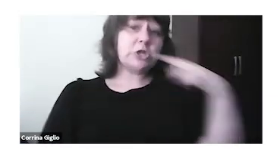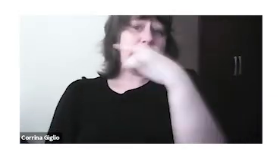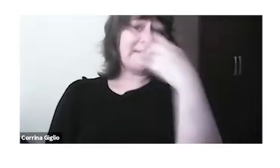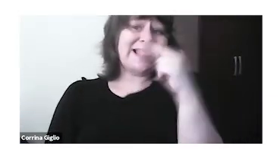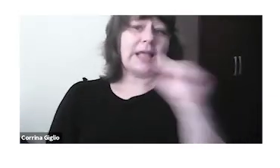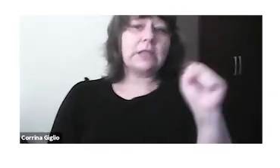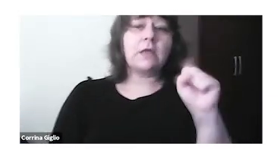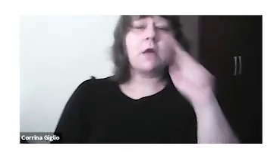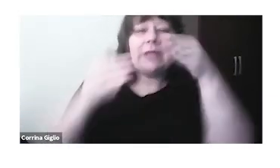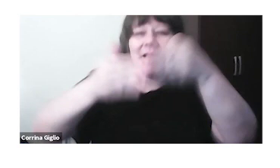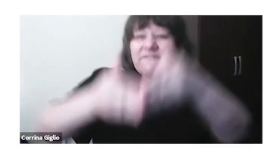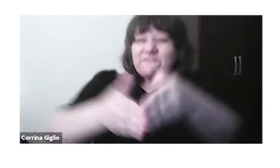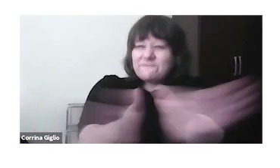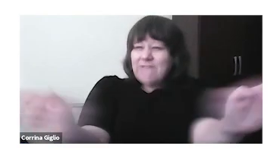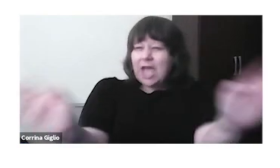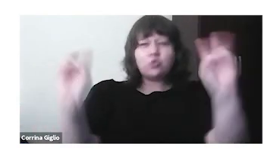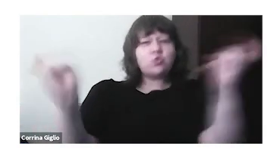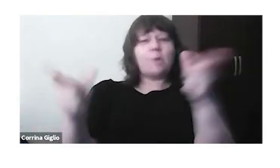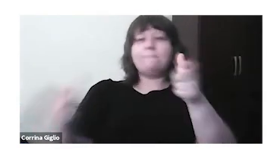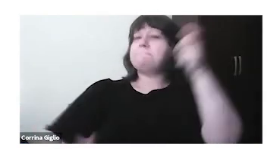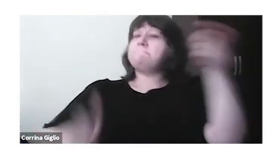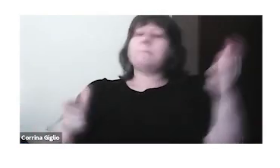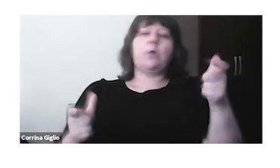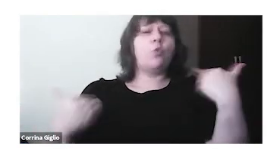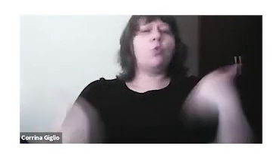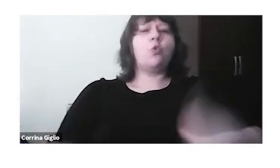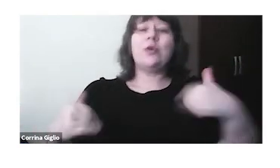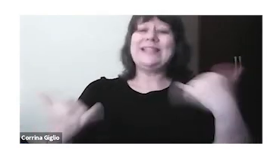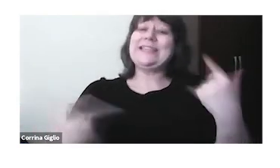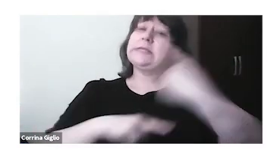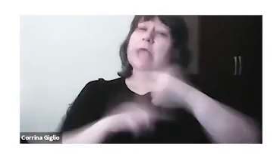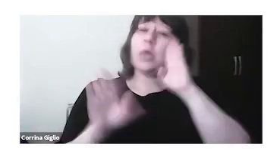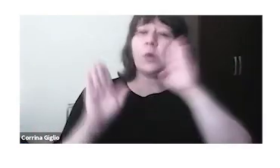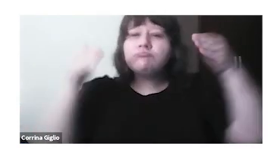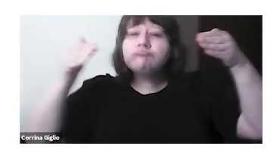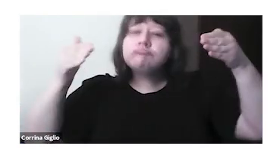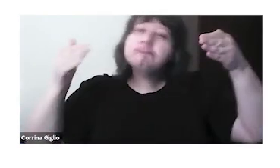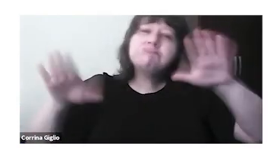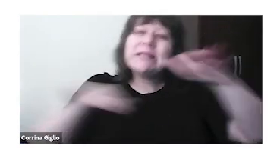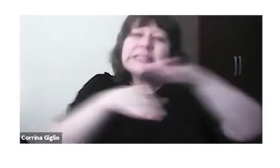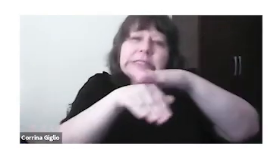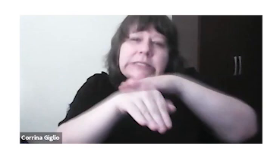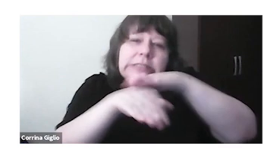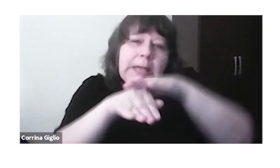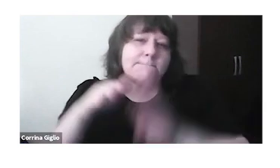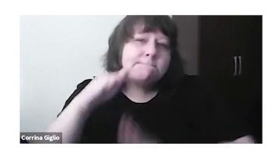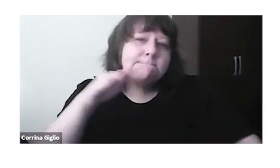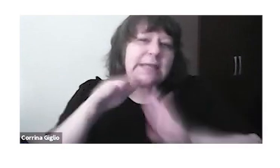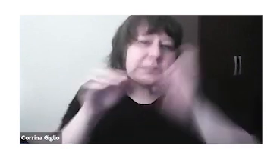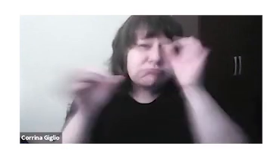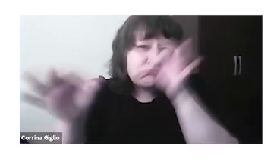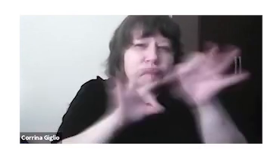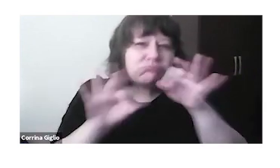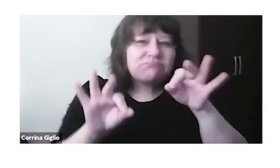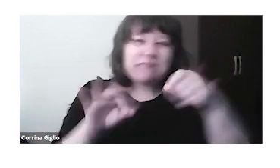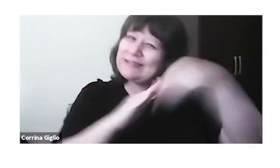a vast topic. It's huge, and what we're going to be doing today is just sort of skimming the basics. We're not